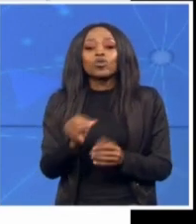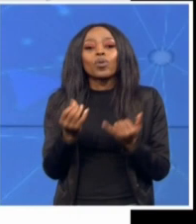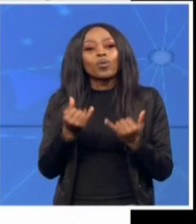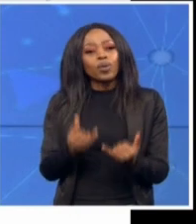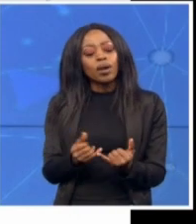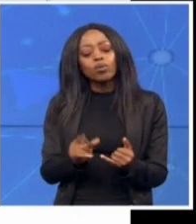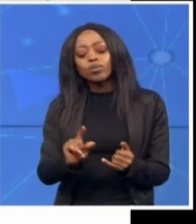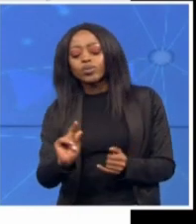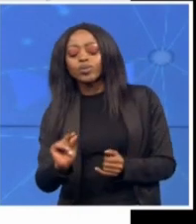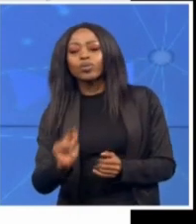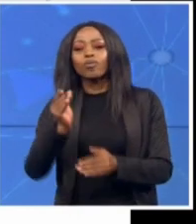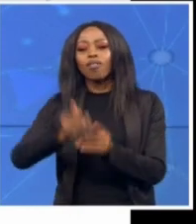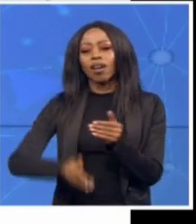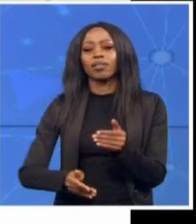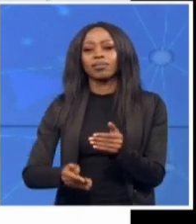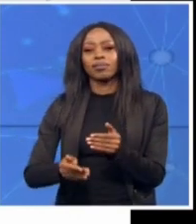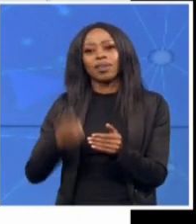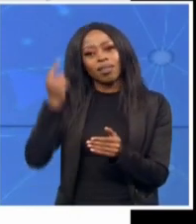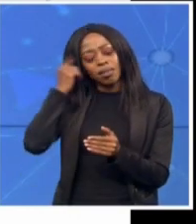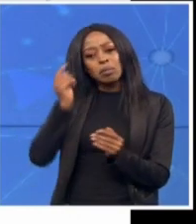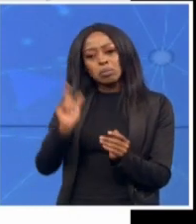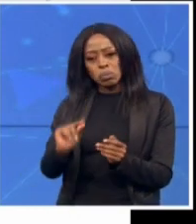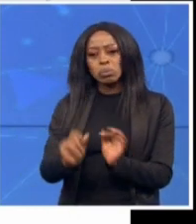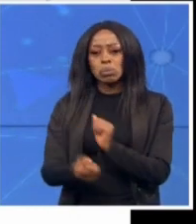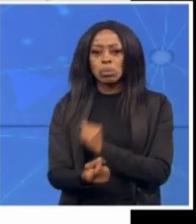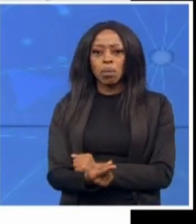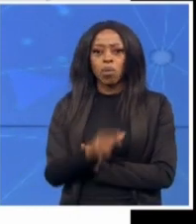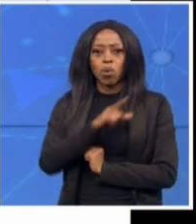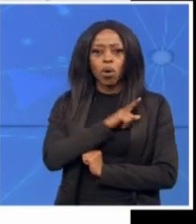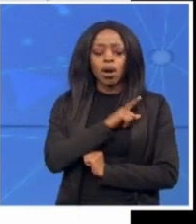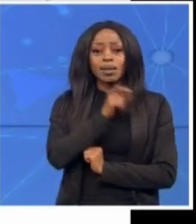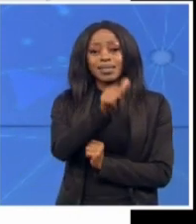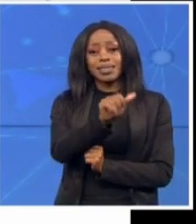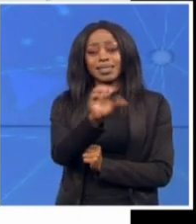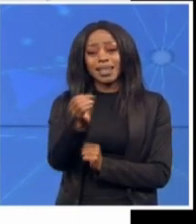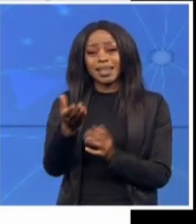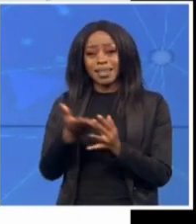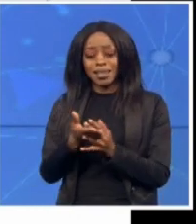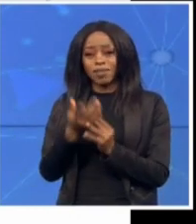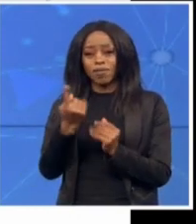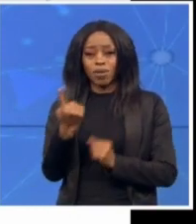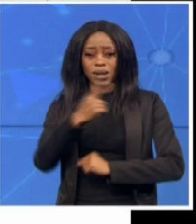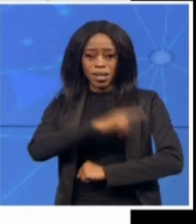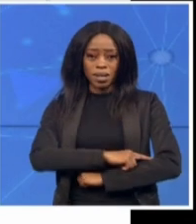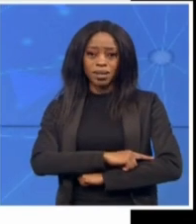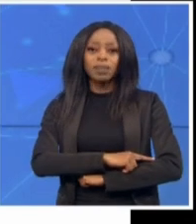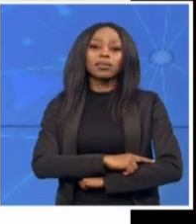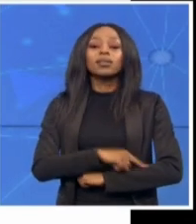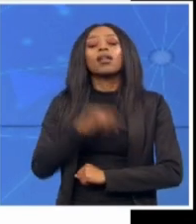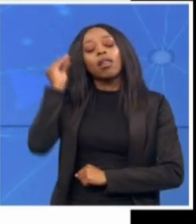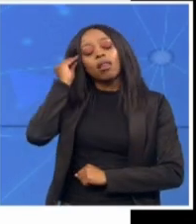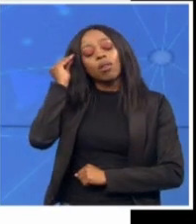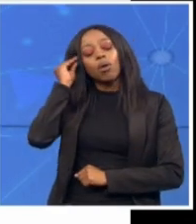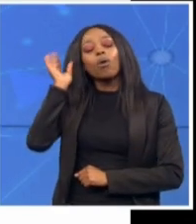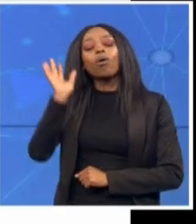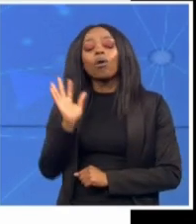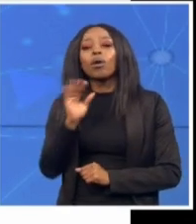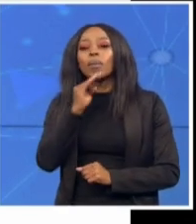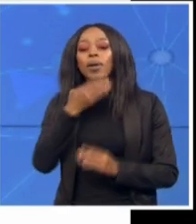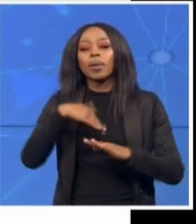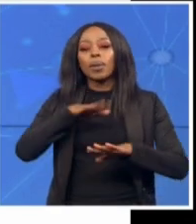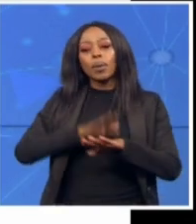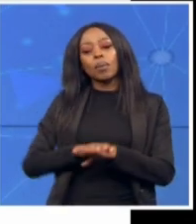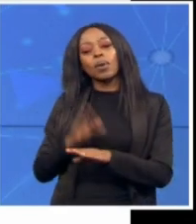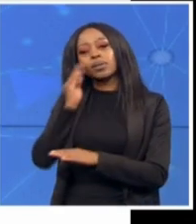towards. When we get to the 600 cases a day, we will now obviously be moving out of the 4th wave. So this is the